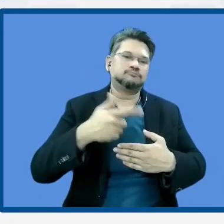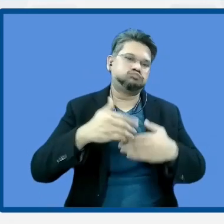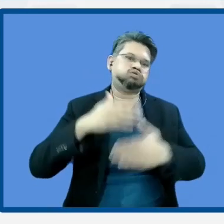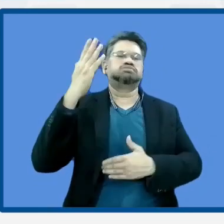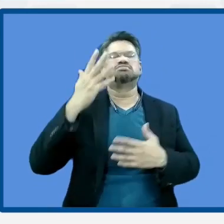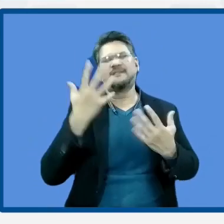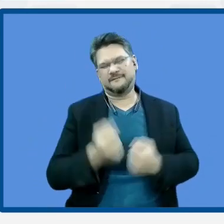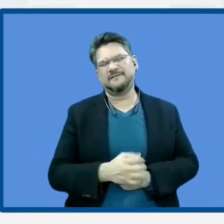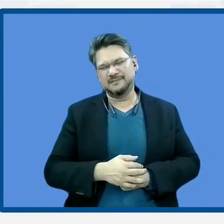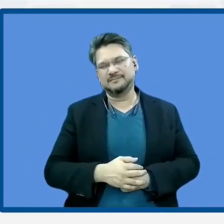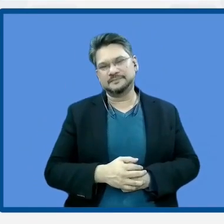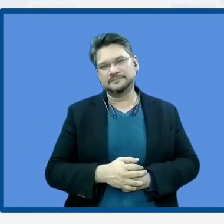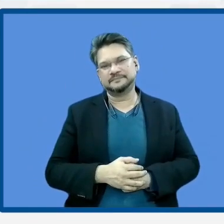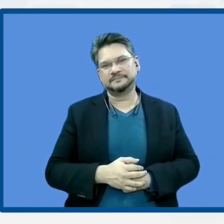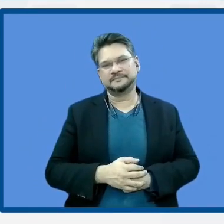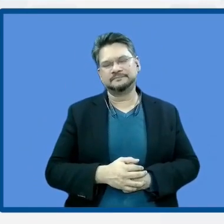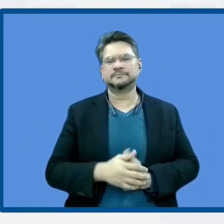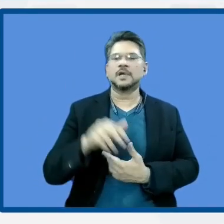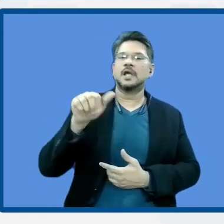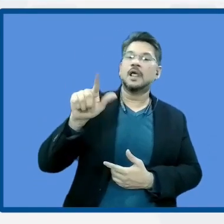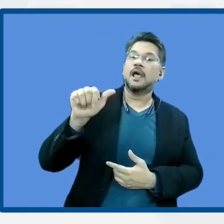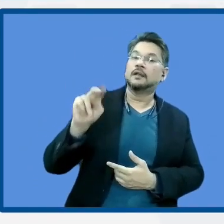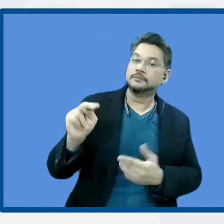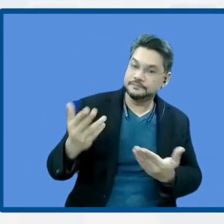Thank you, Alice. Professor Allen?